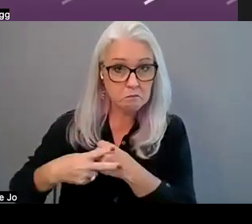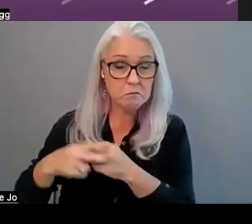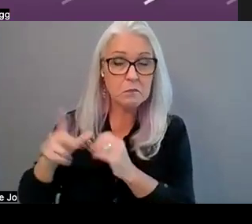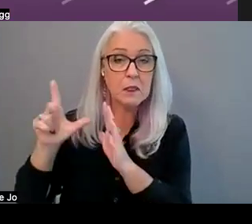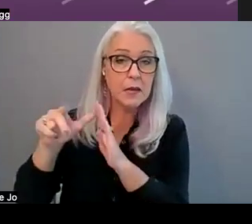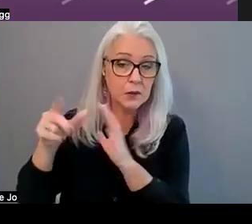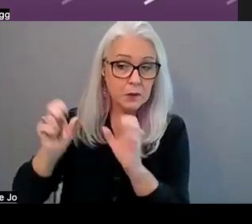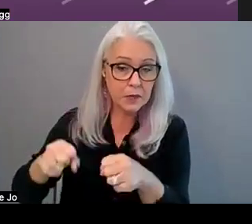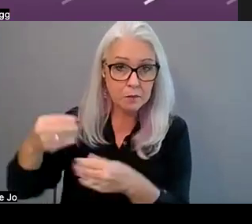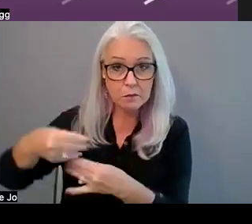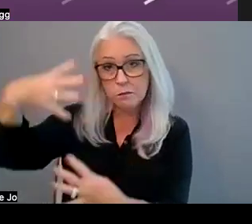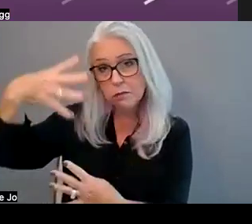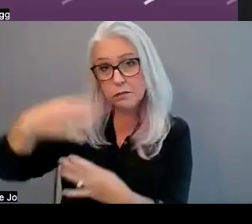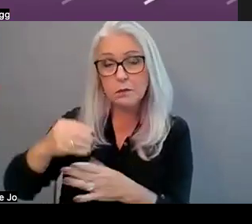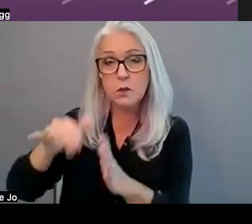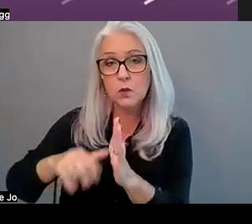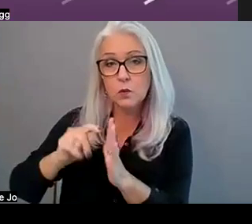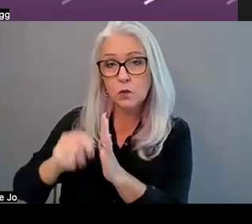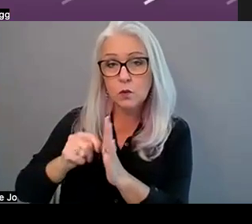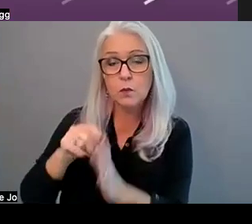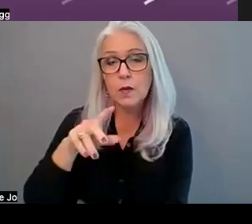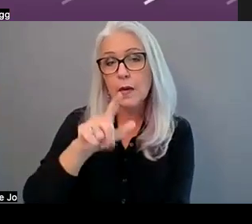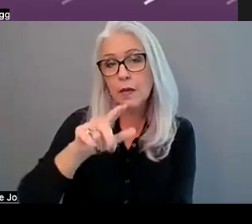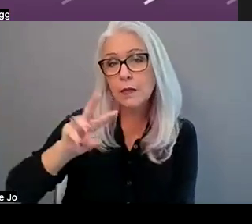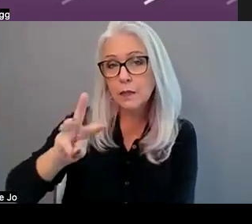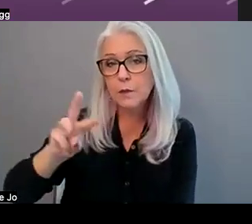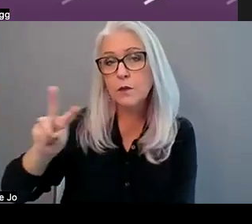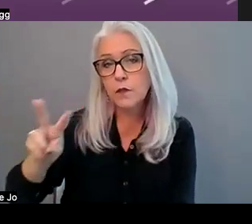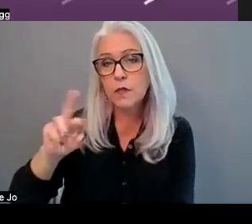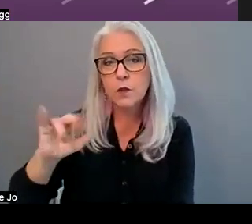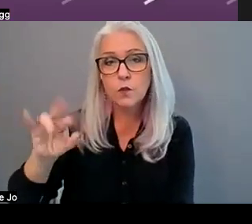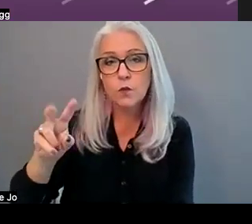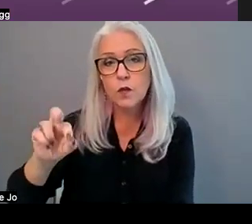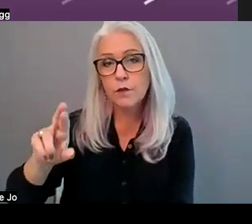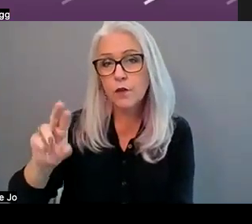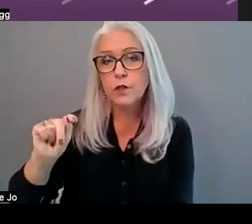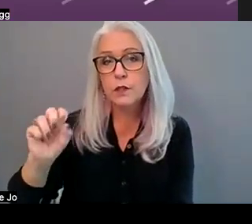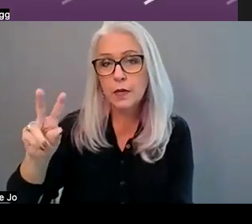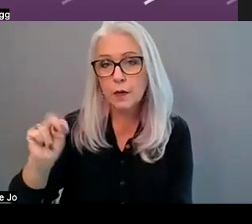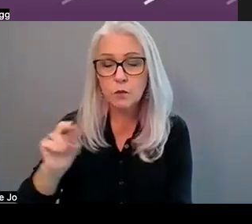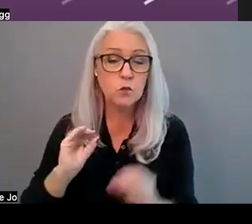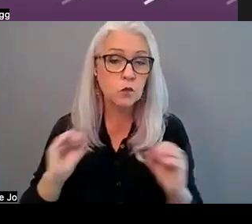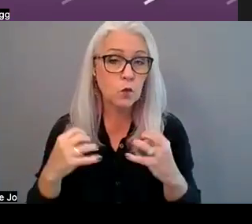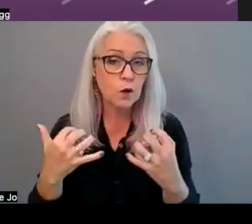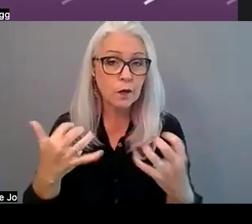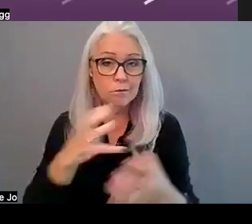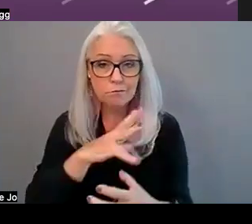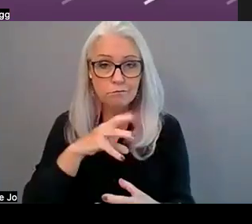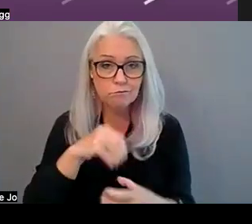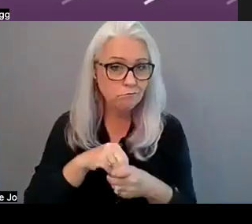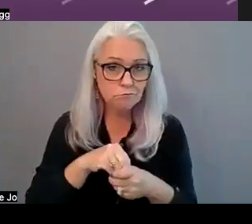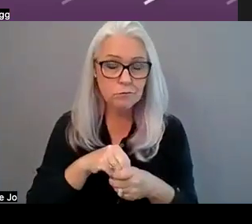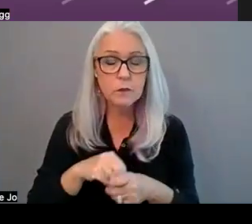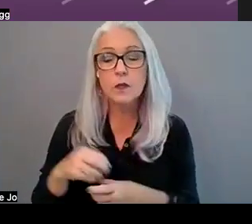the League's YouTube channel, LWV Rivertowns. There is no audience participation tonight. The questions